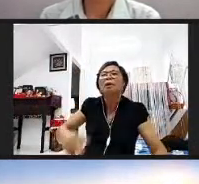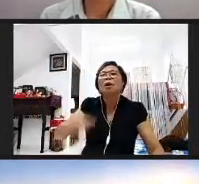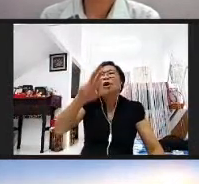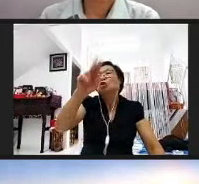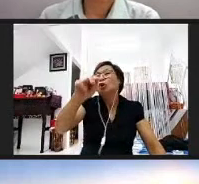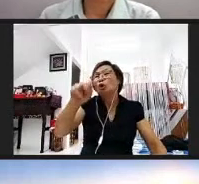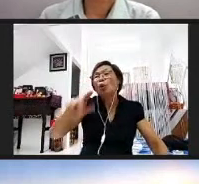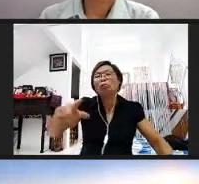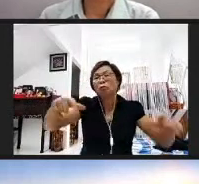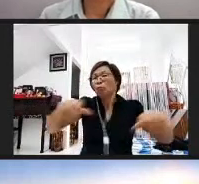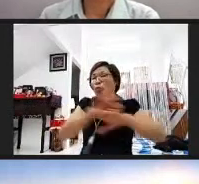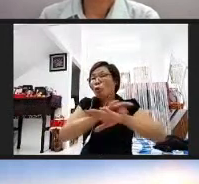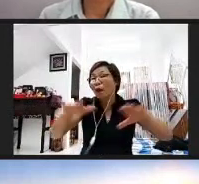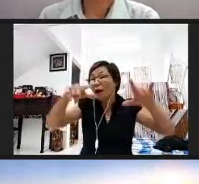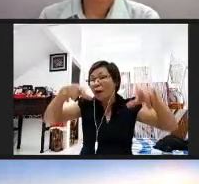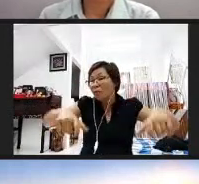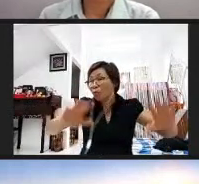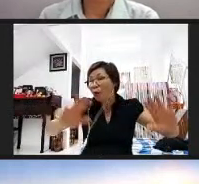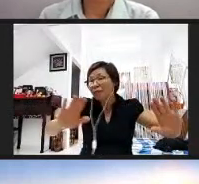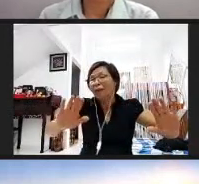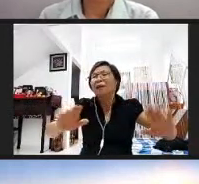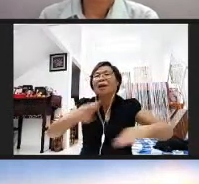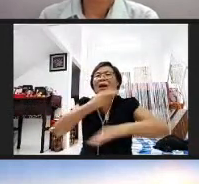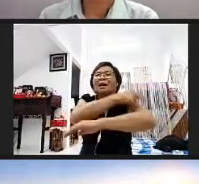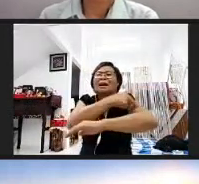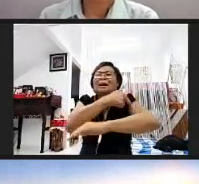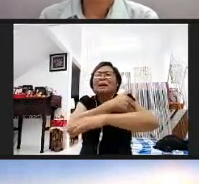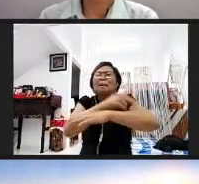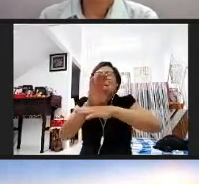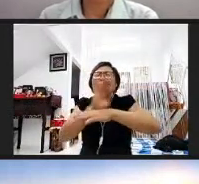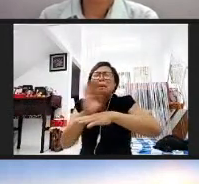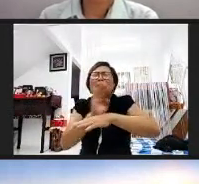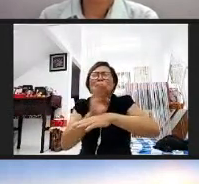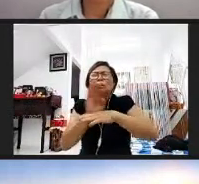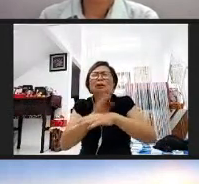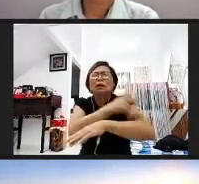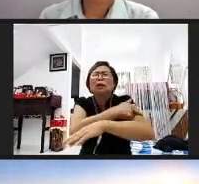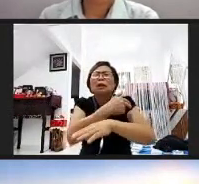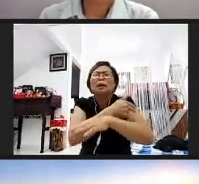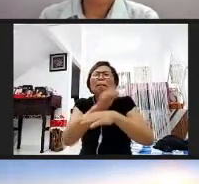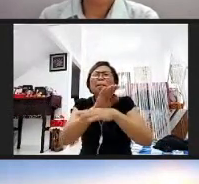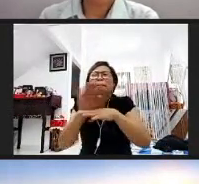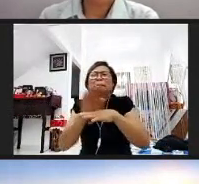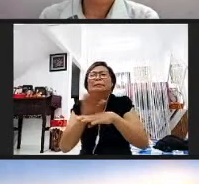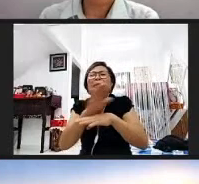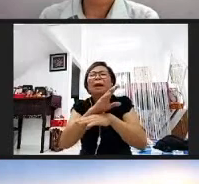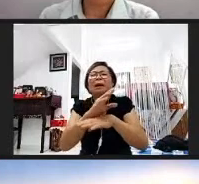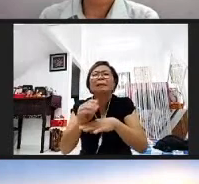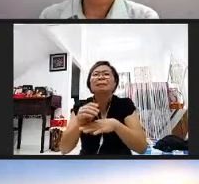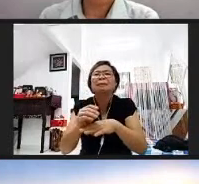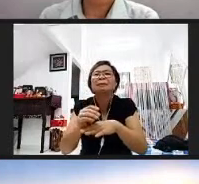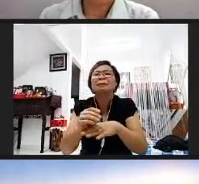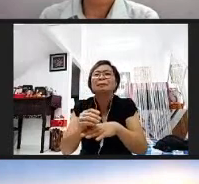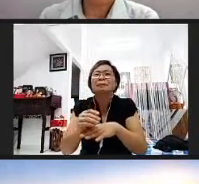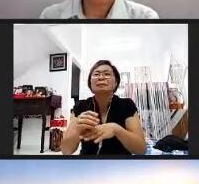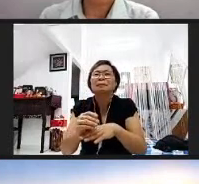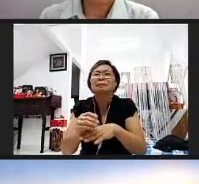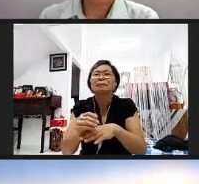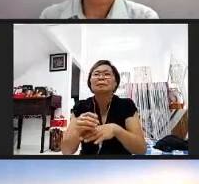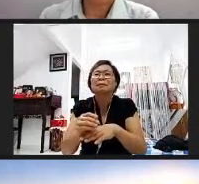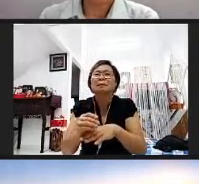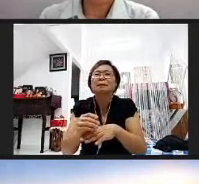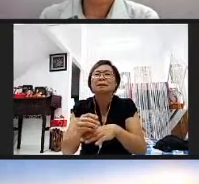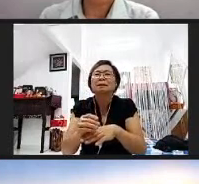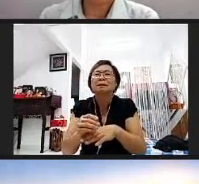as I said, clinic was still very busy. And the symptoms that I experienced, the symptoms